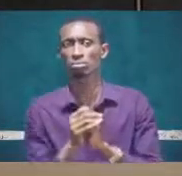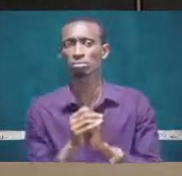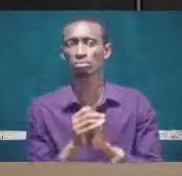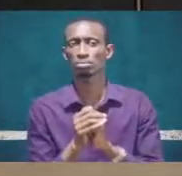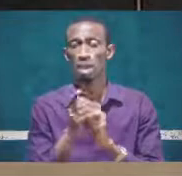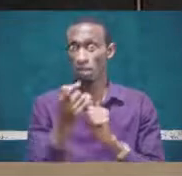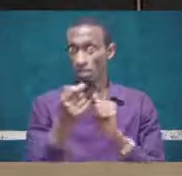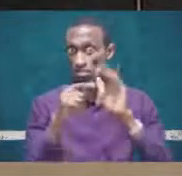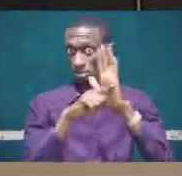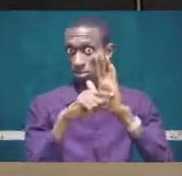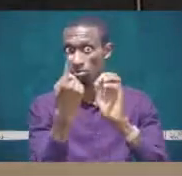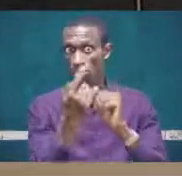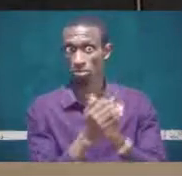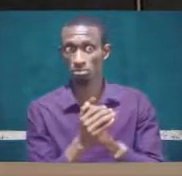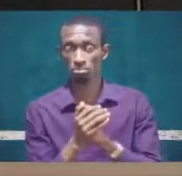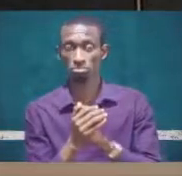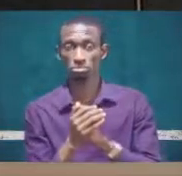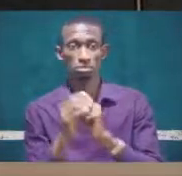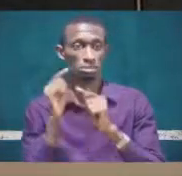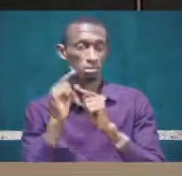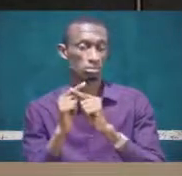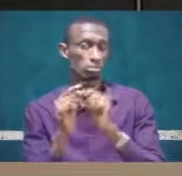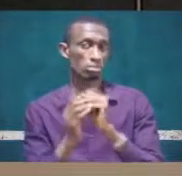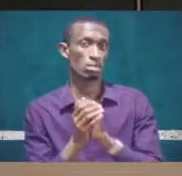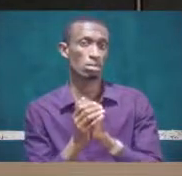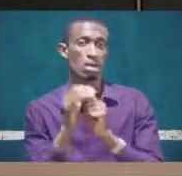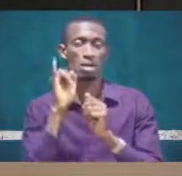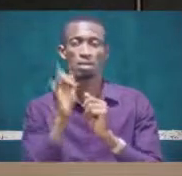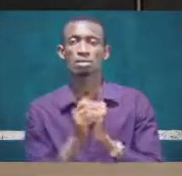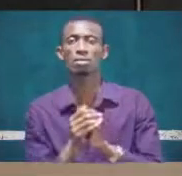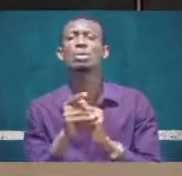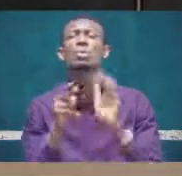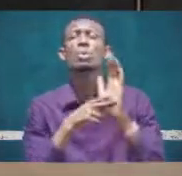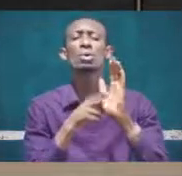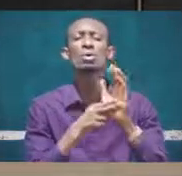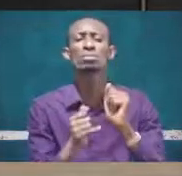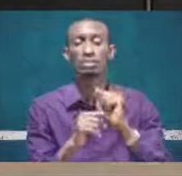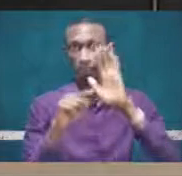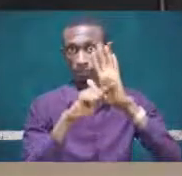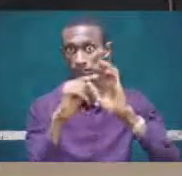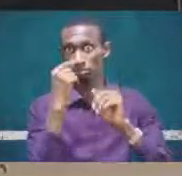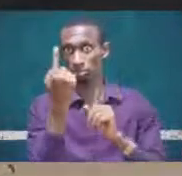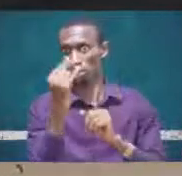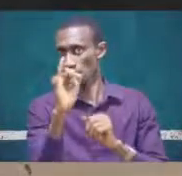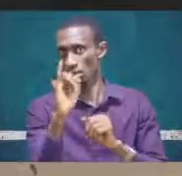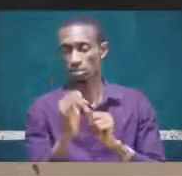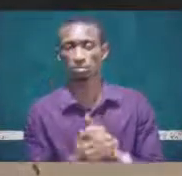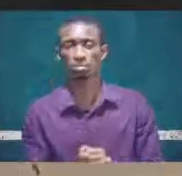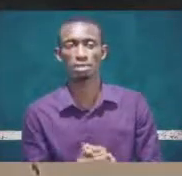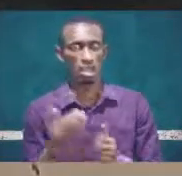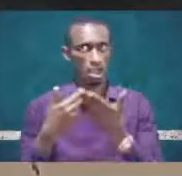have minus 1 times I, which is equal to negative I. So here I have